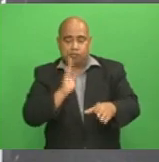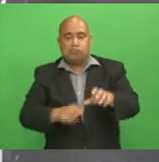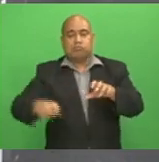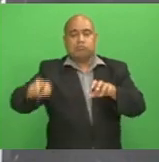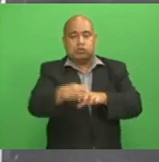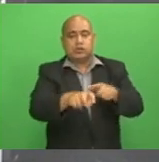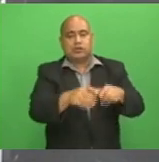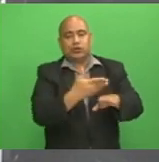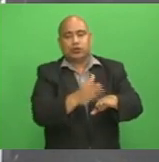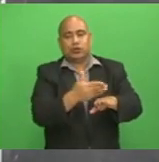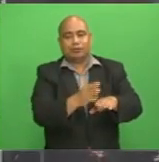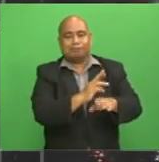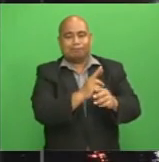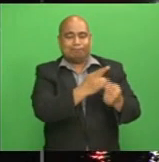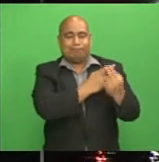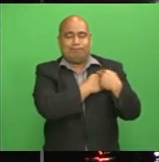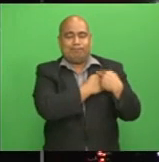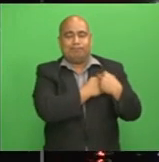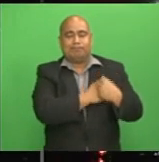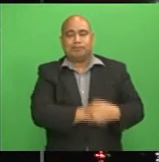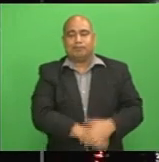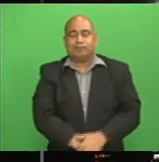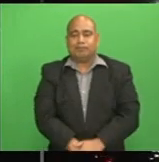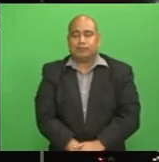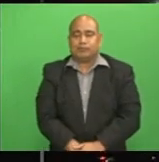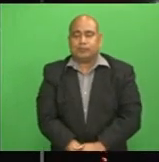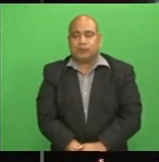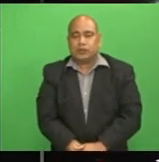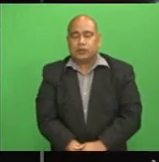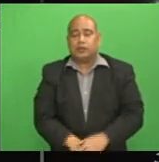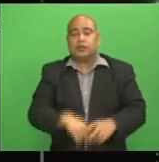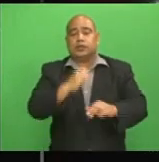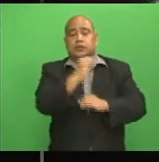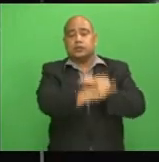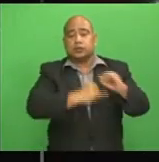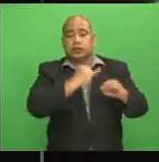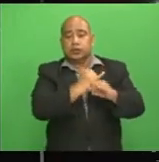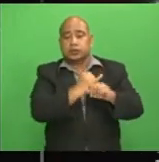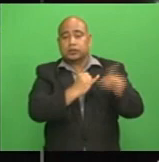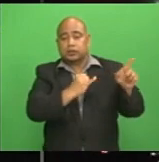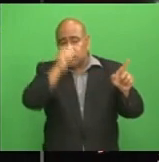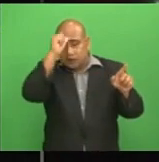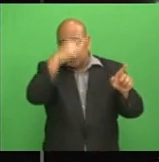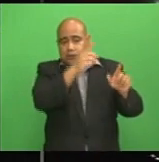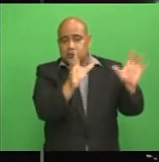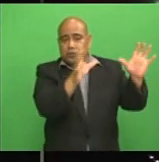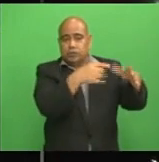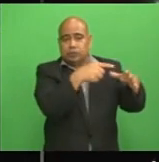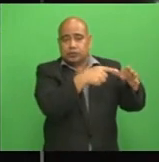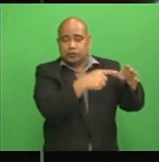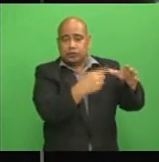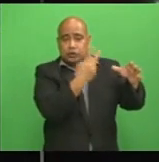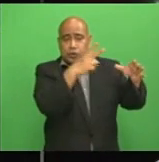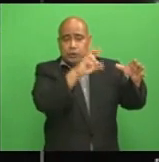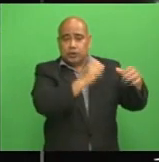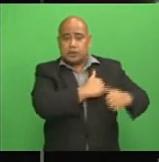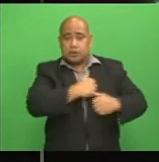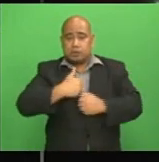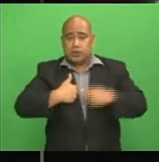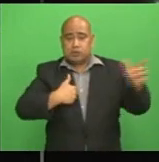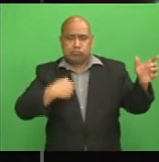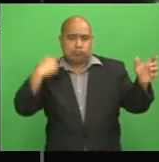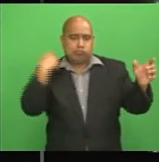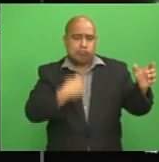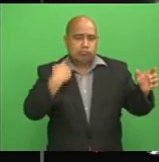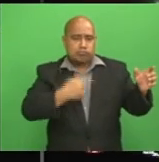Boyle, FBC News. Turning overseas, the Indian Army says that 20 of its soldiers have been killed in clashes with Chinese troops